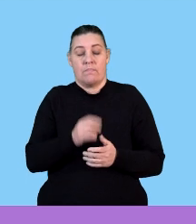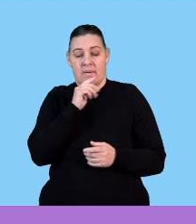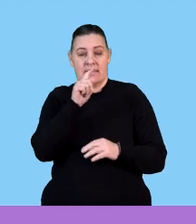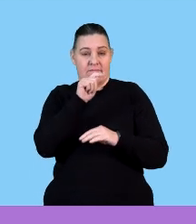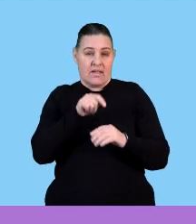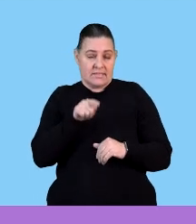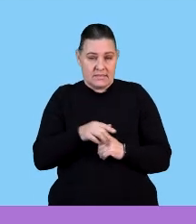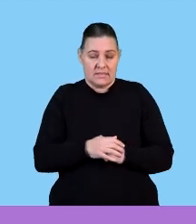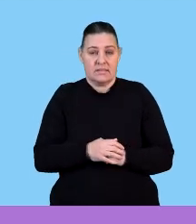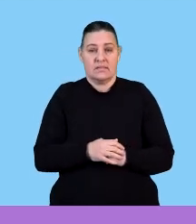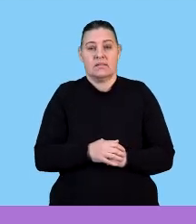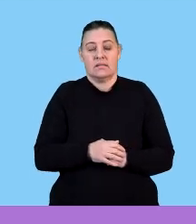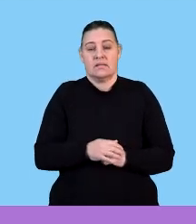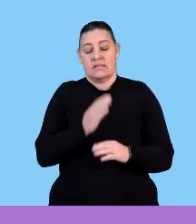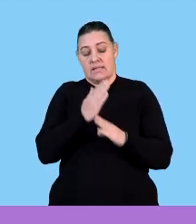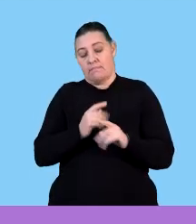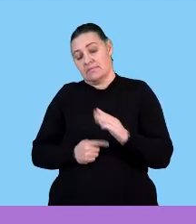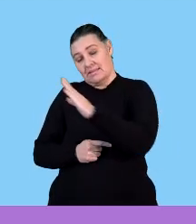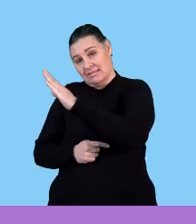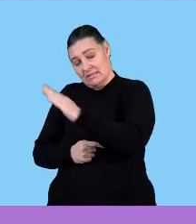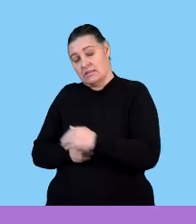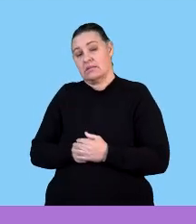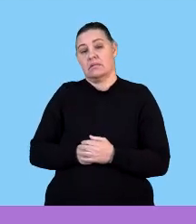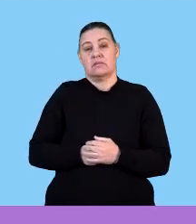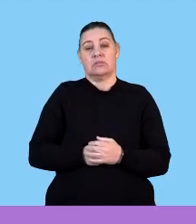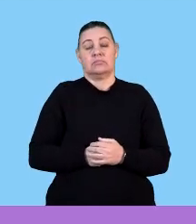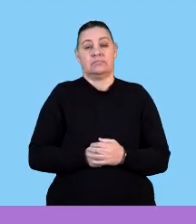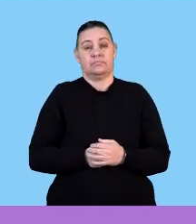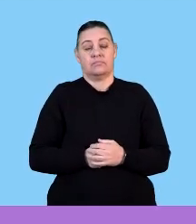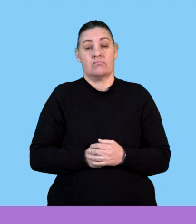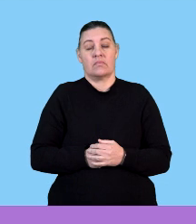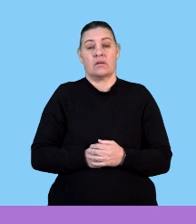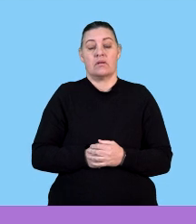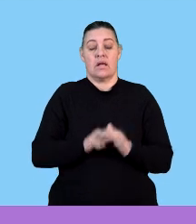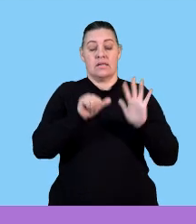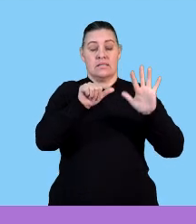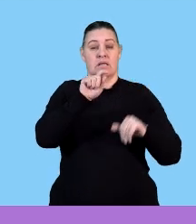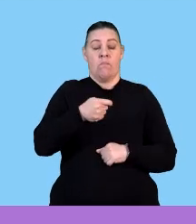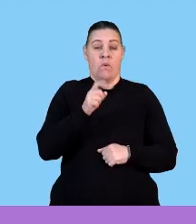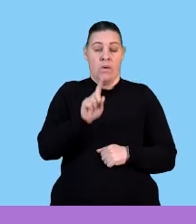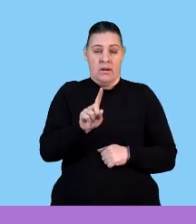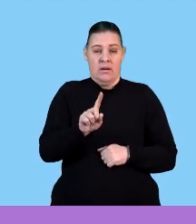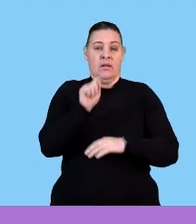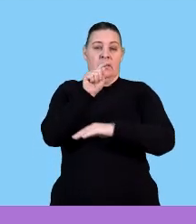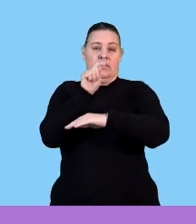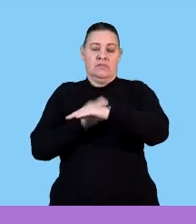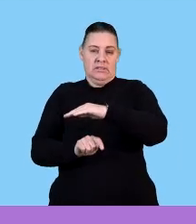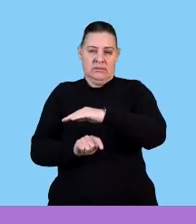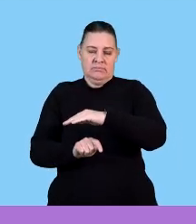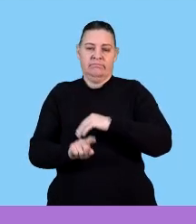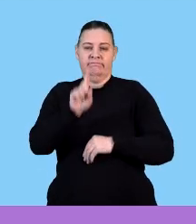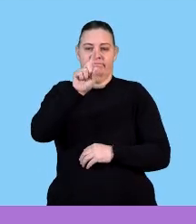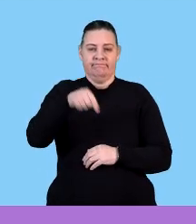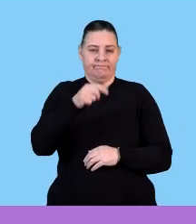Divide there times there. Excellent. Therefore, 6,1